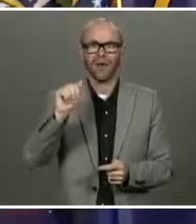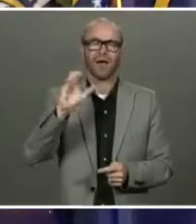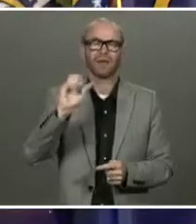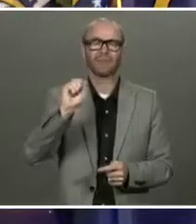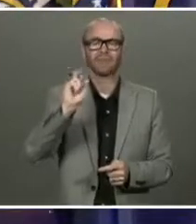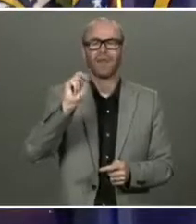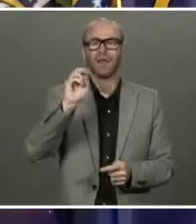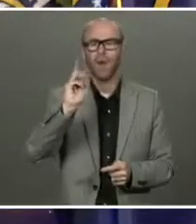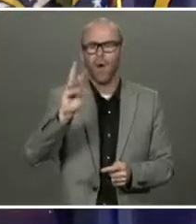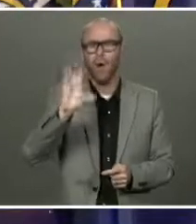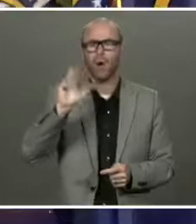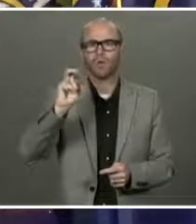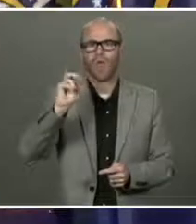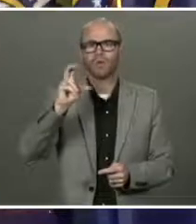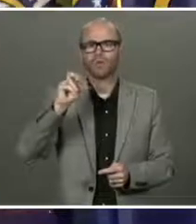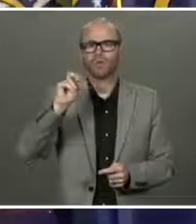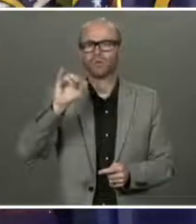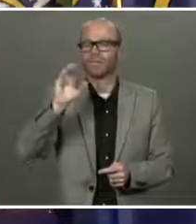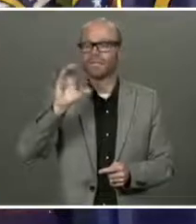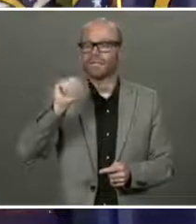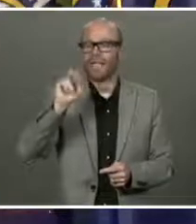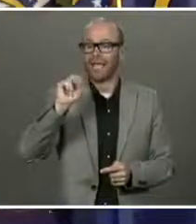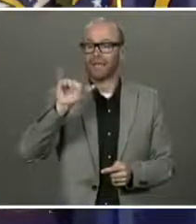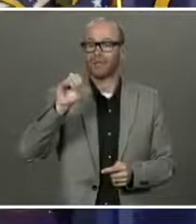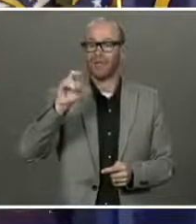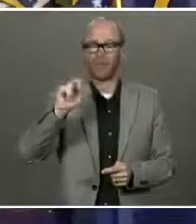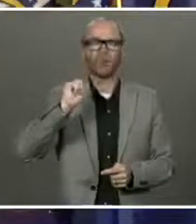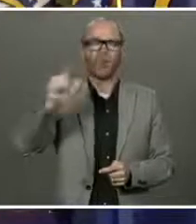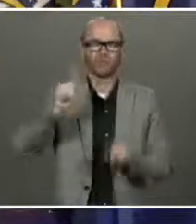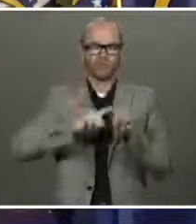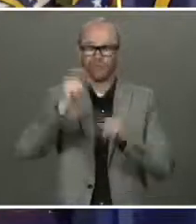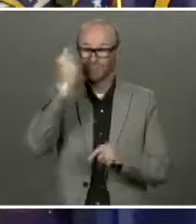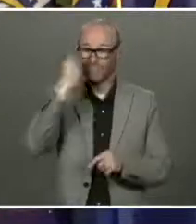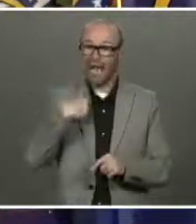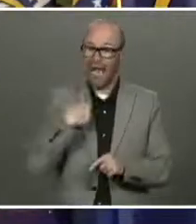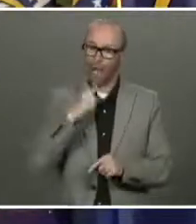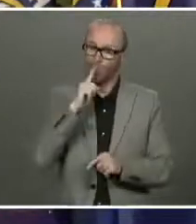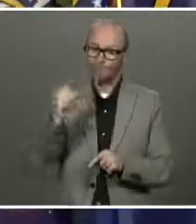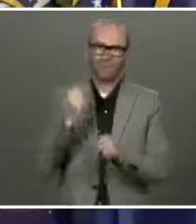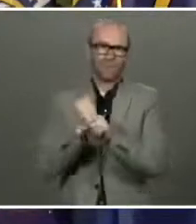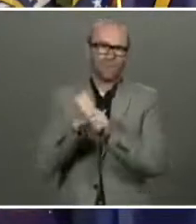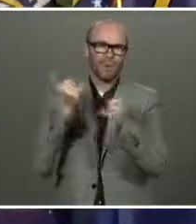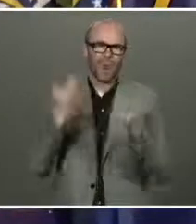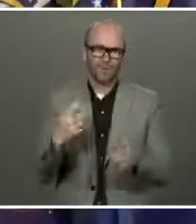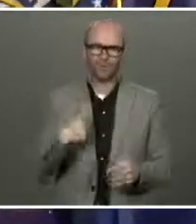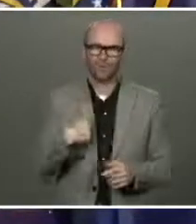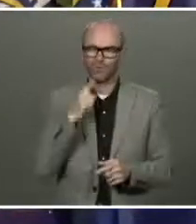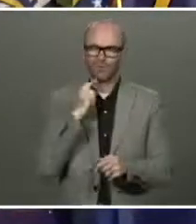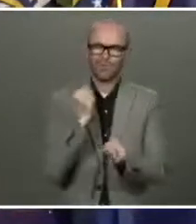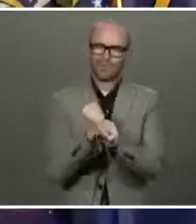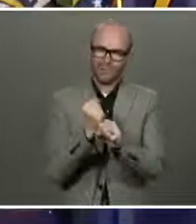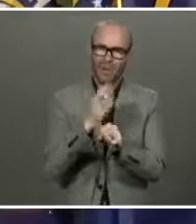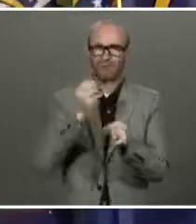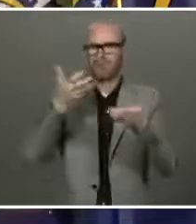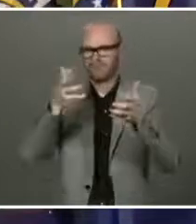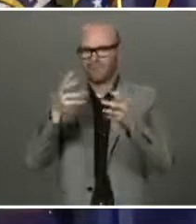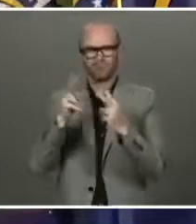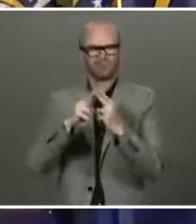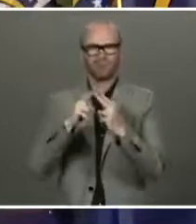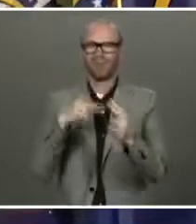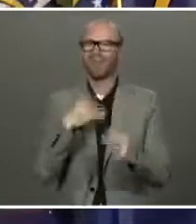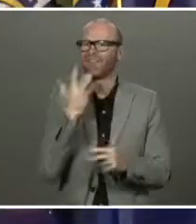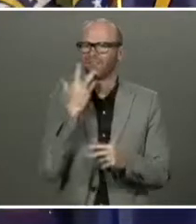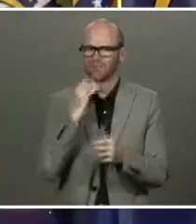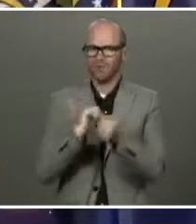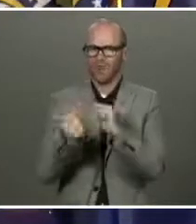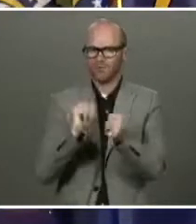All-Stars. They're living my dream. So yes, I was a ball player. In fact, baseball and my basketball were my favorite sports.